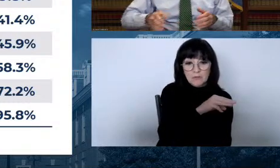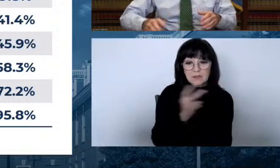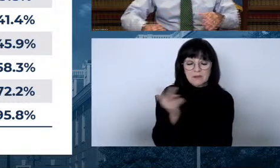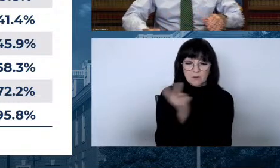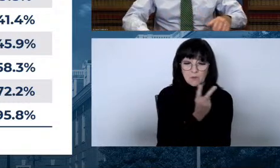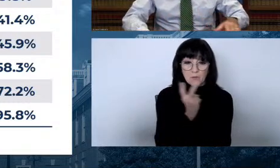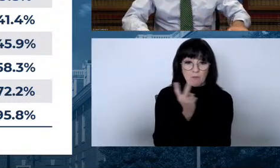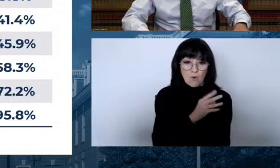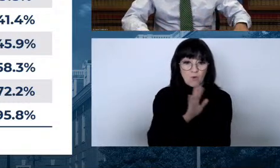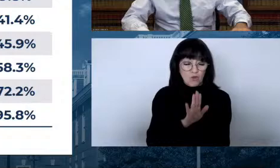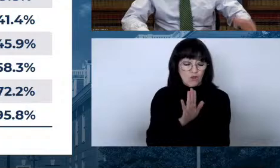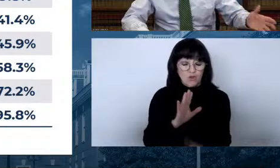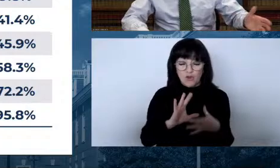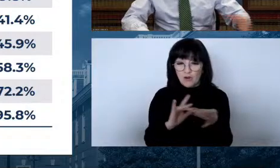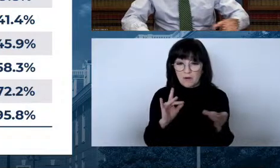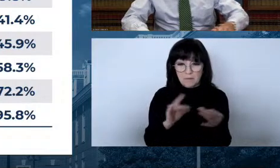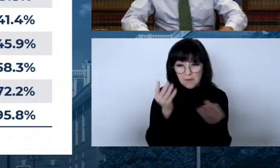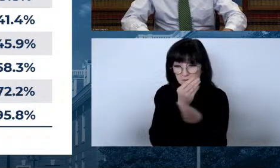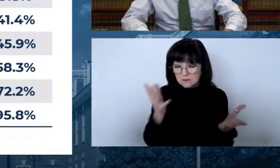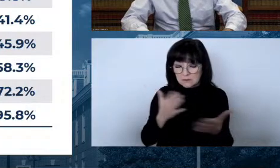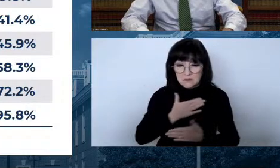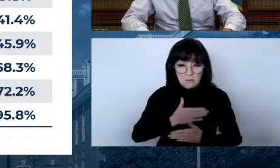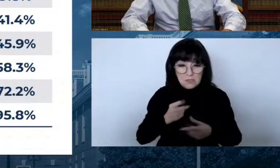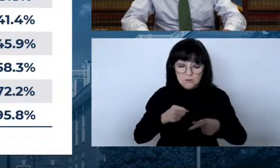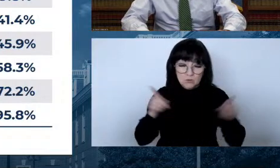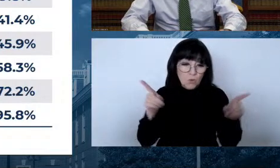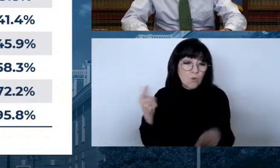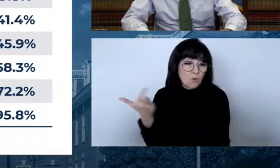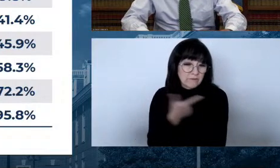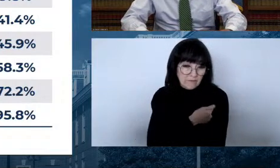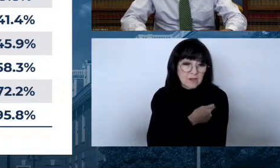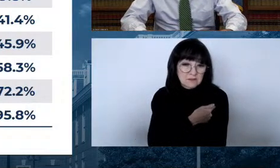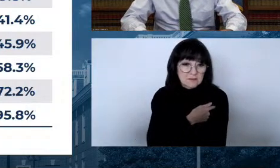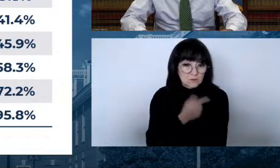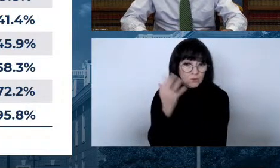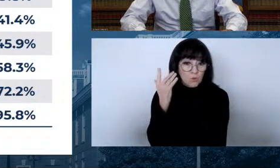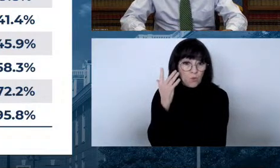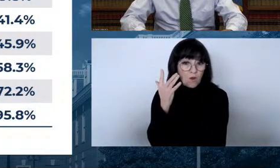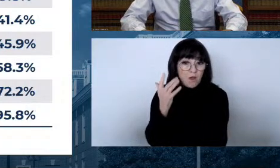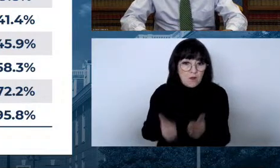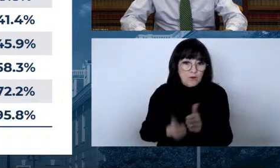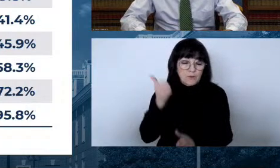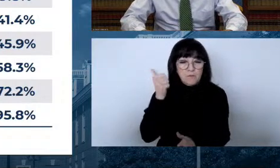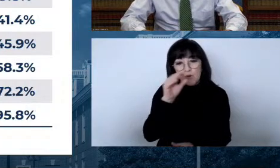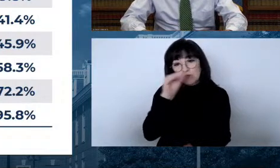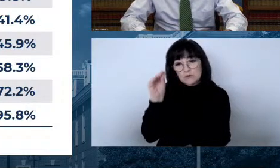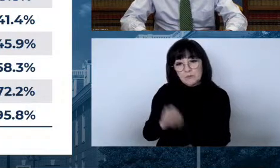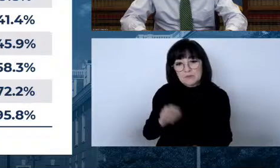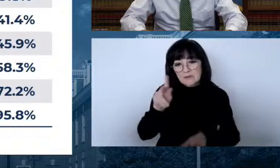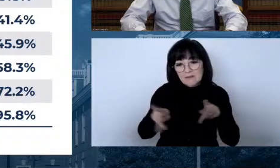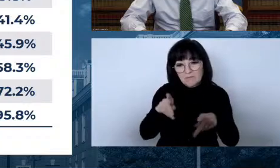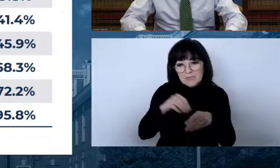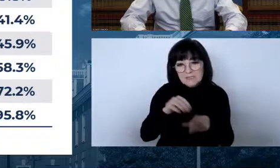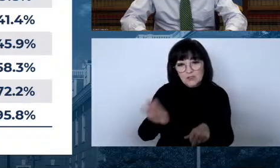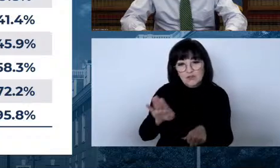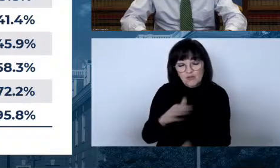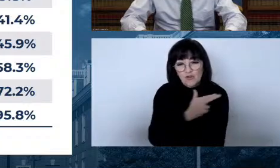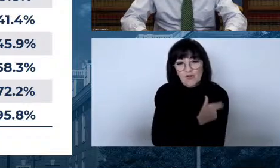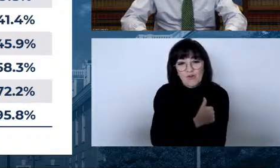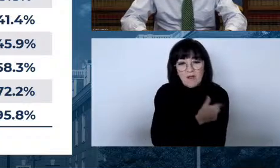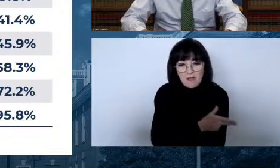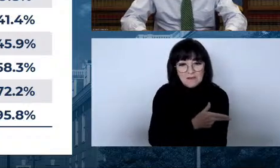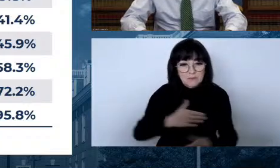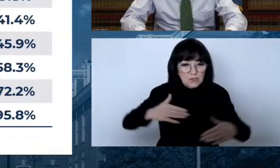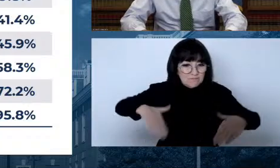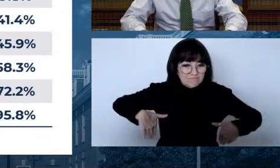know even a higher percentage of their patients in the hospital with COVID are unvaccinated than the number of the